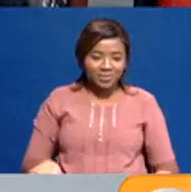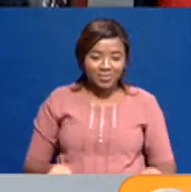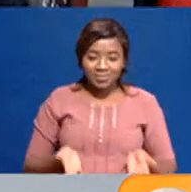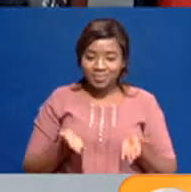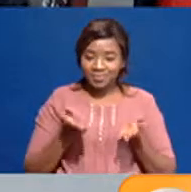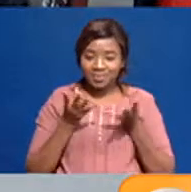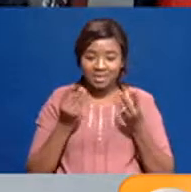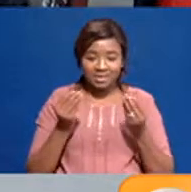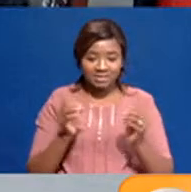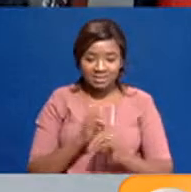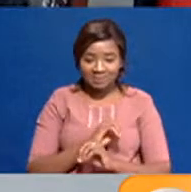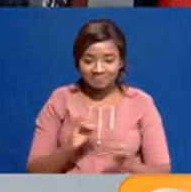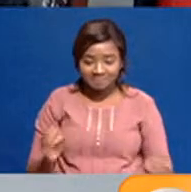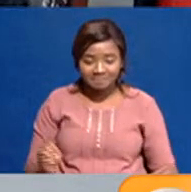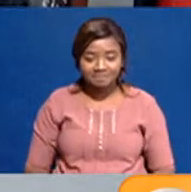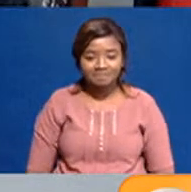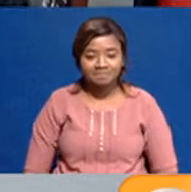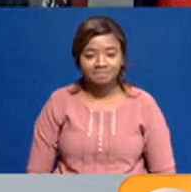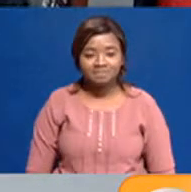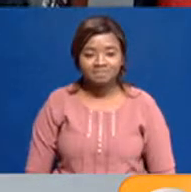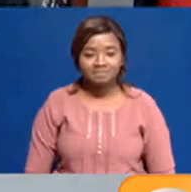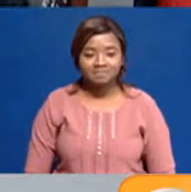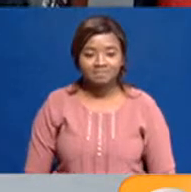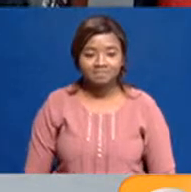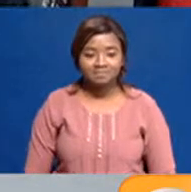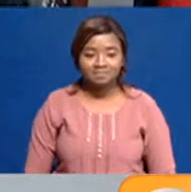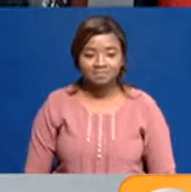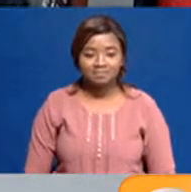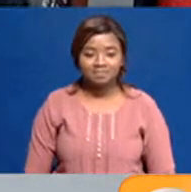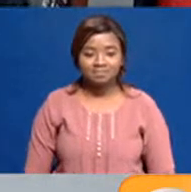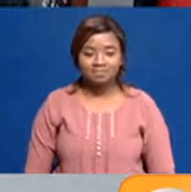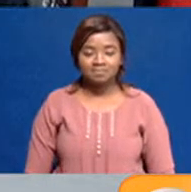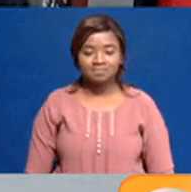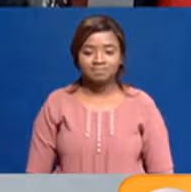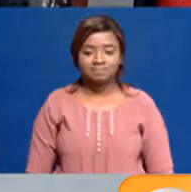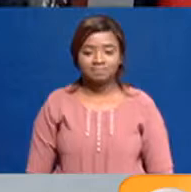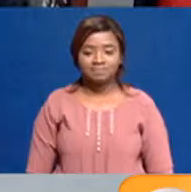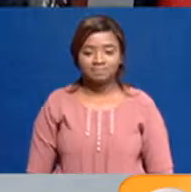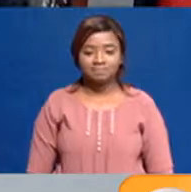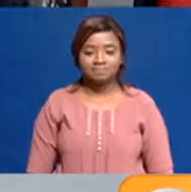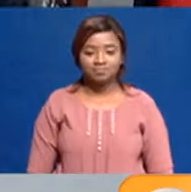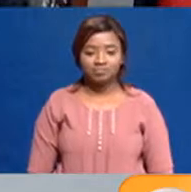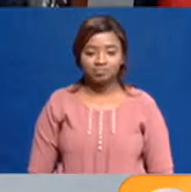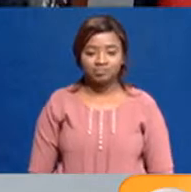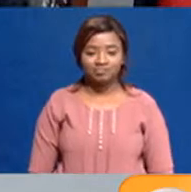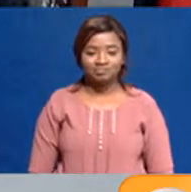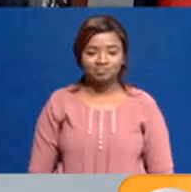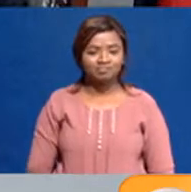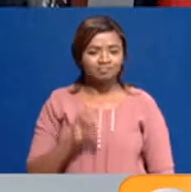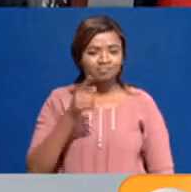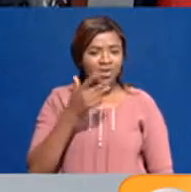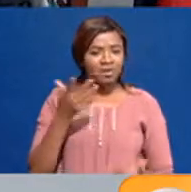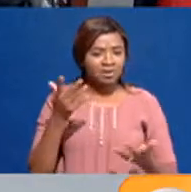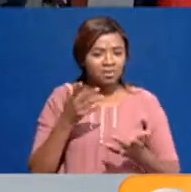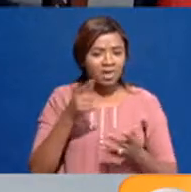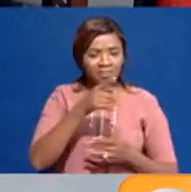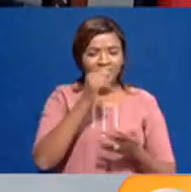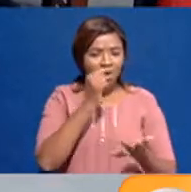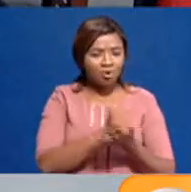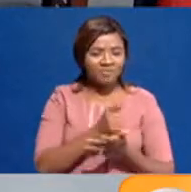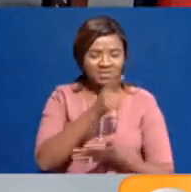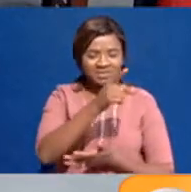an experience. There was a lot of influence from the headquarters, you know it. Well, even now there are still